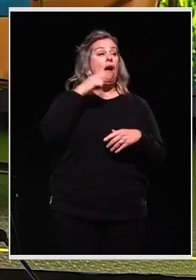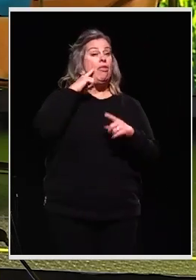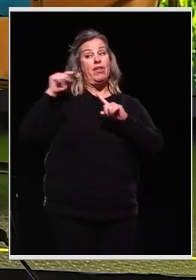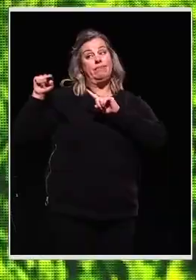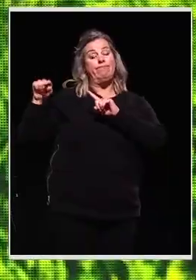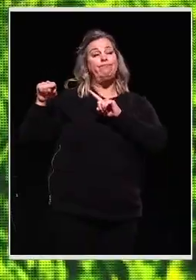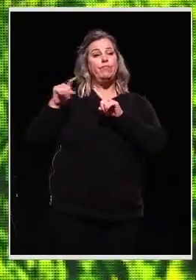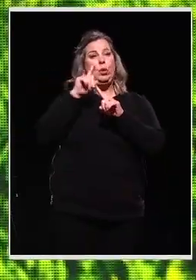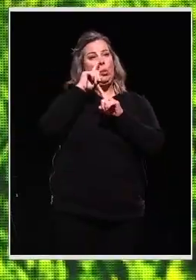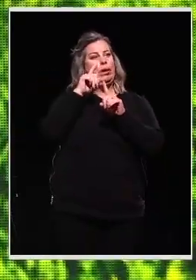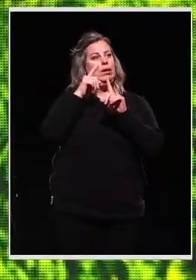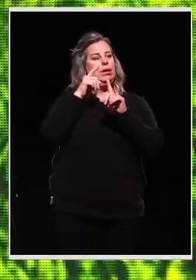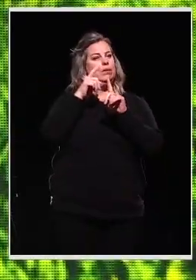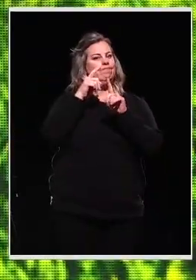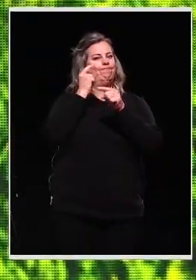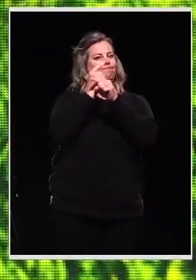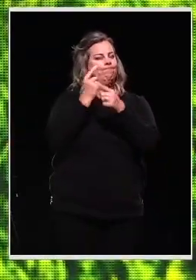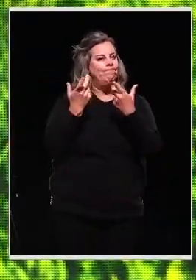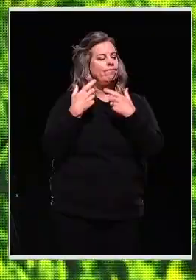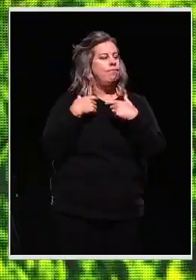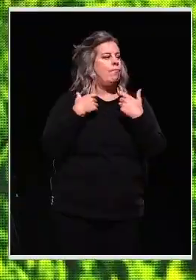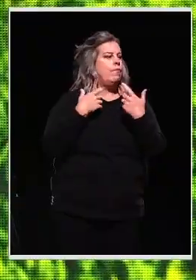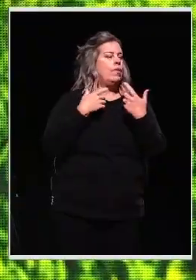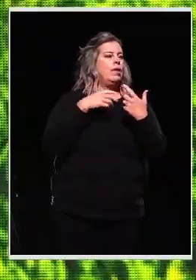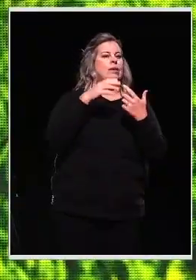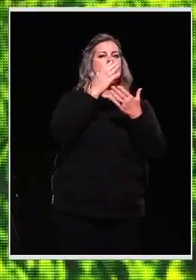all the major elements here. I guess I would point out like some